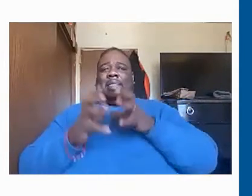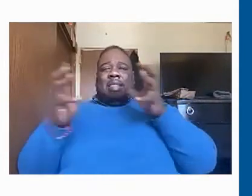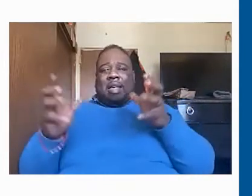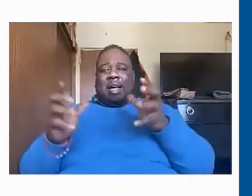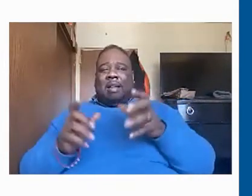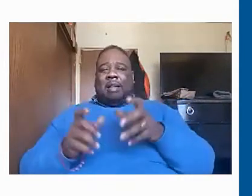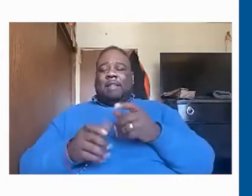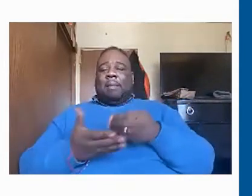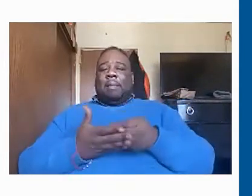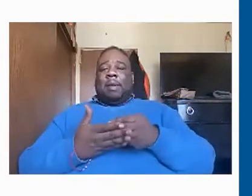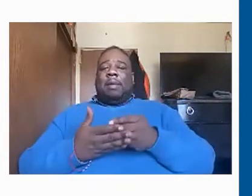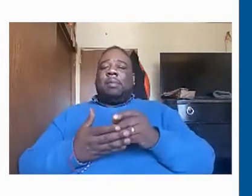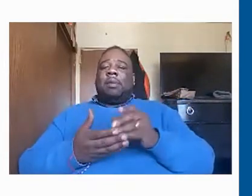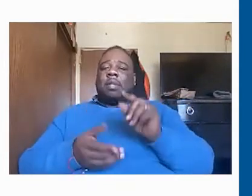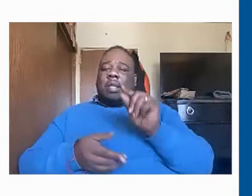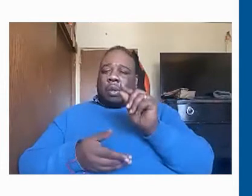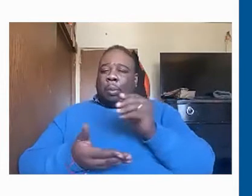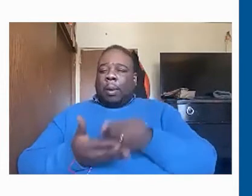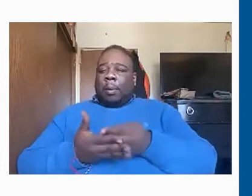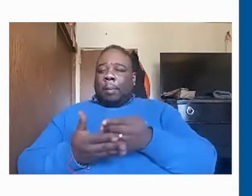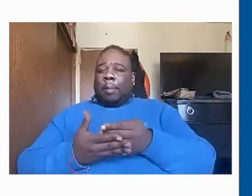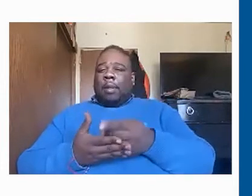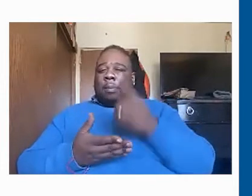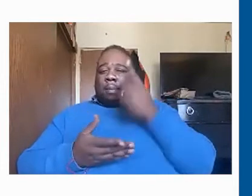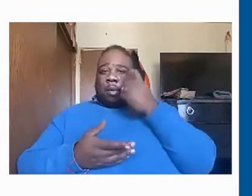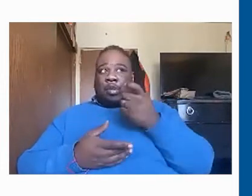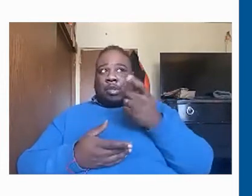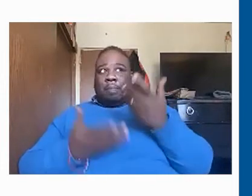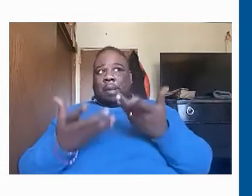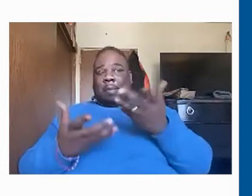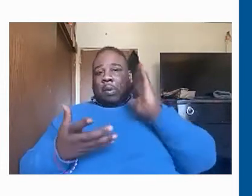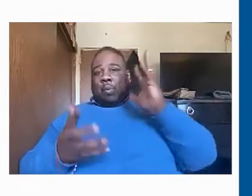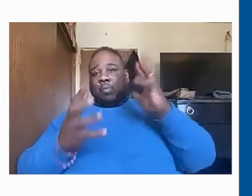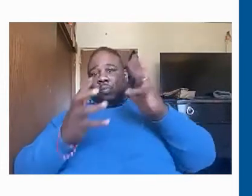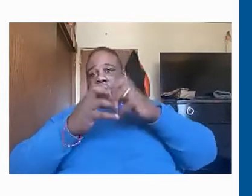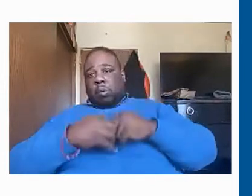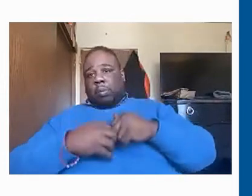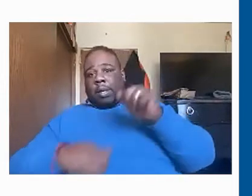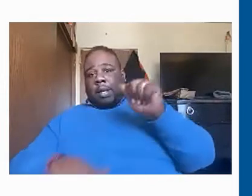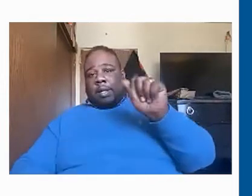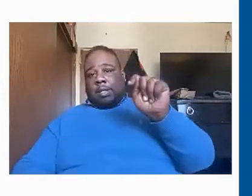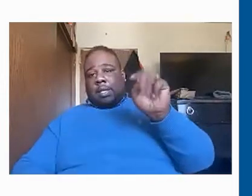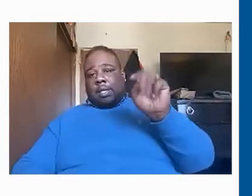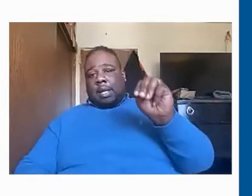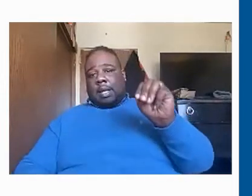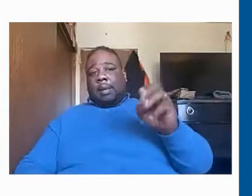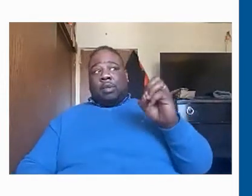about, how am I going to get money? You want to have money on hand, nothing larger than a $20 bill.